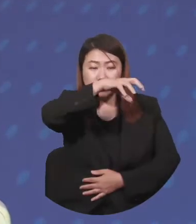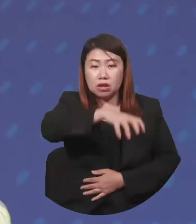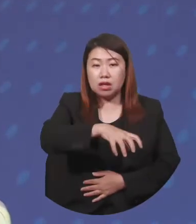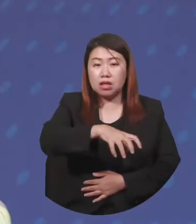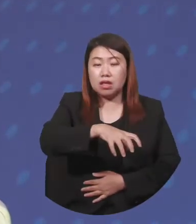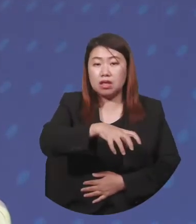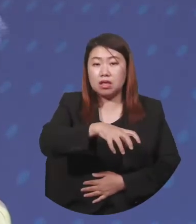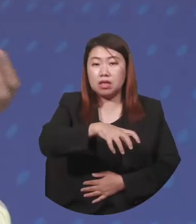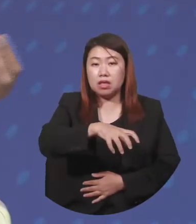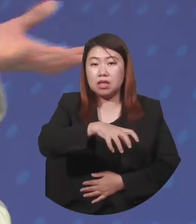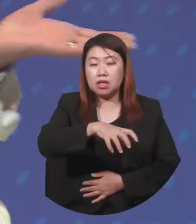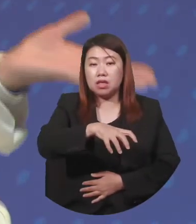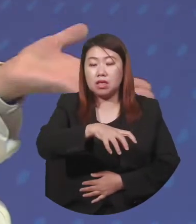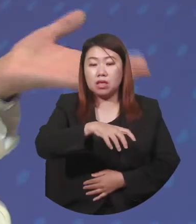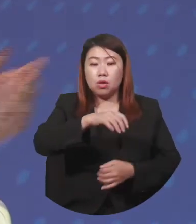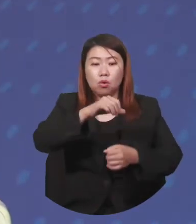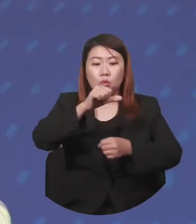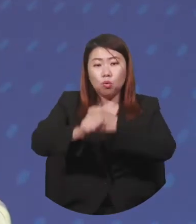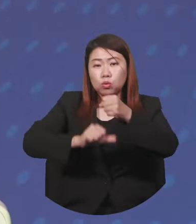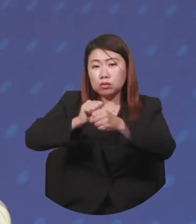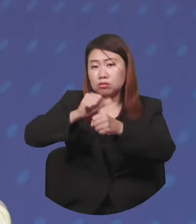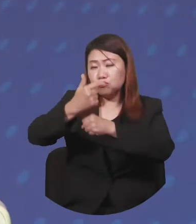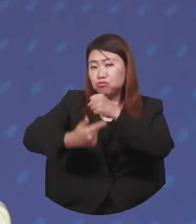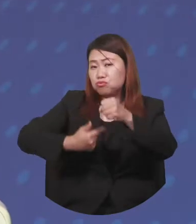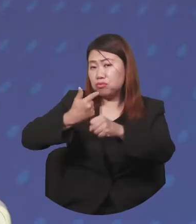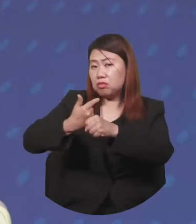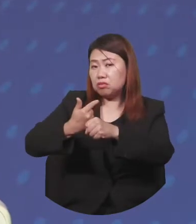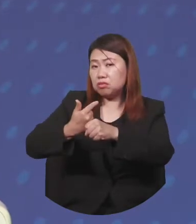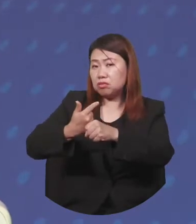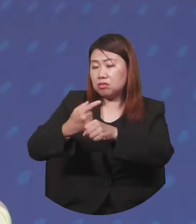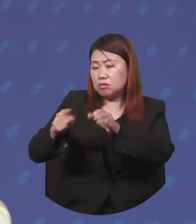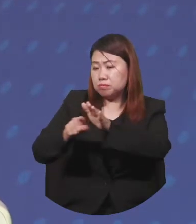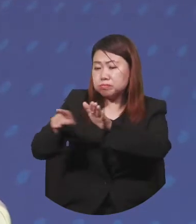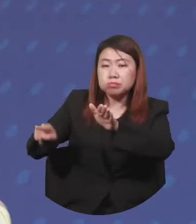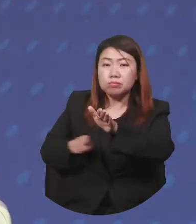average. Education and jobs, you mentioned education.